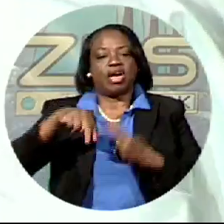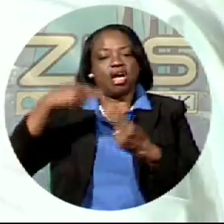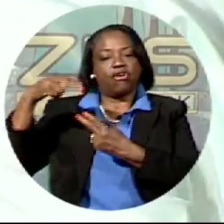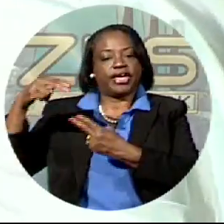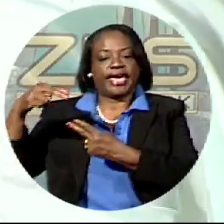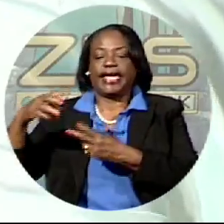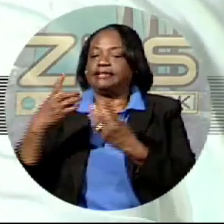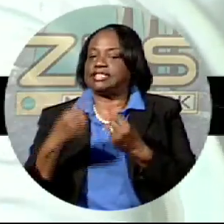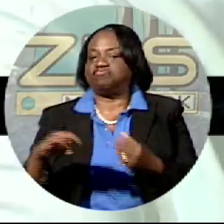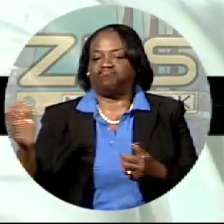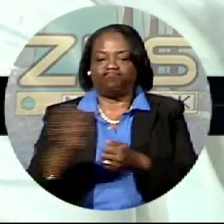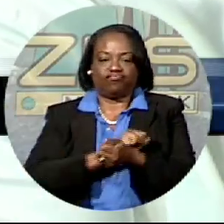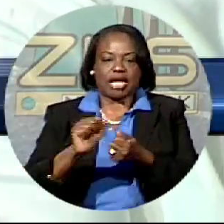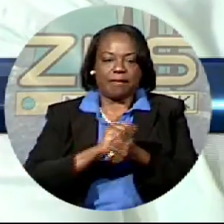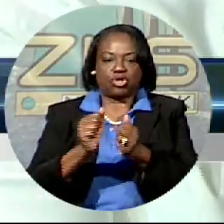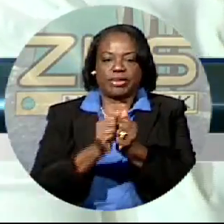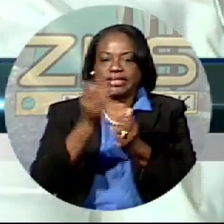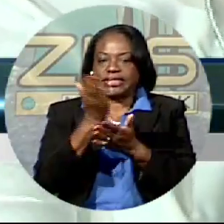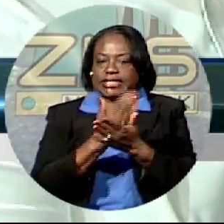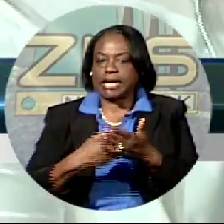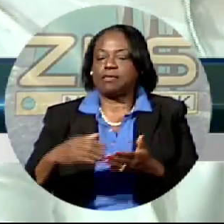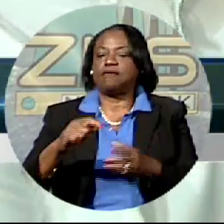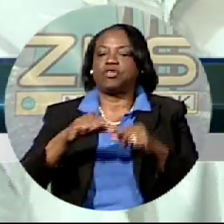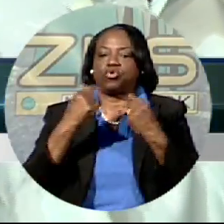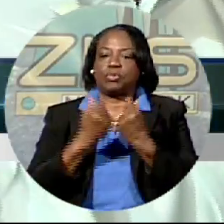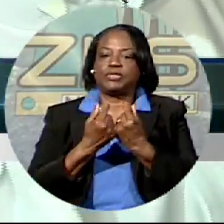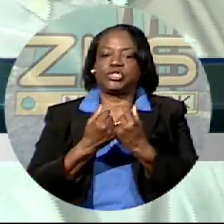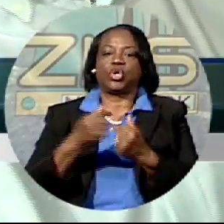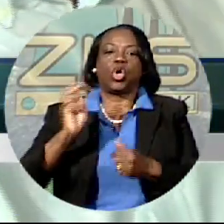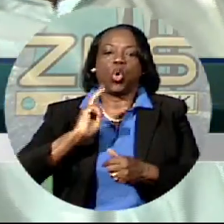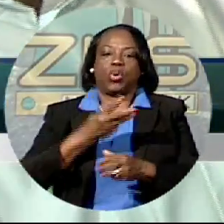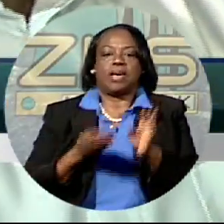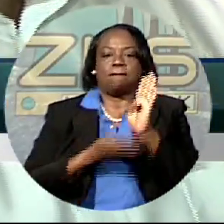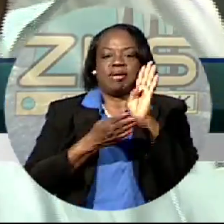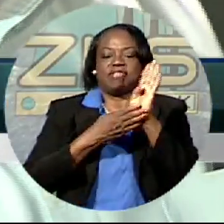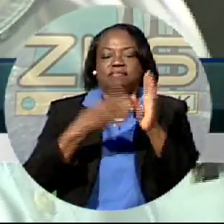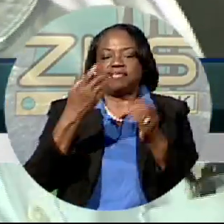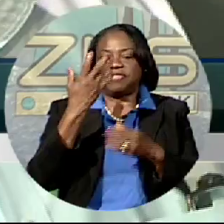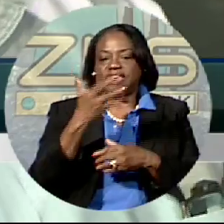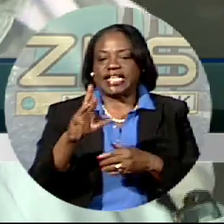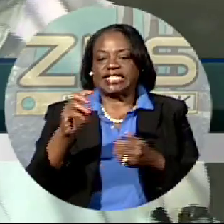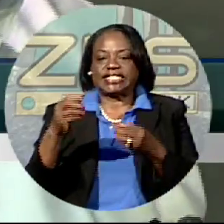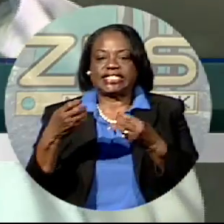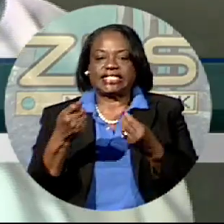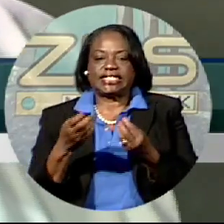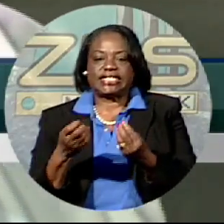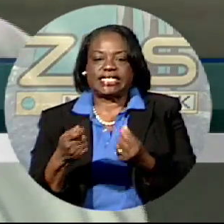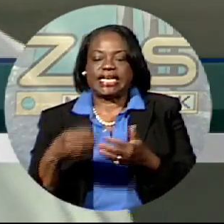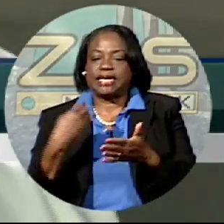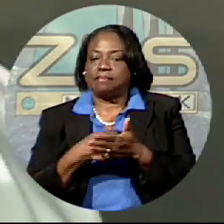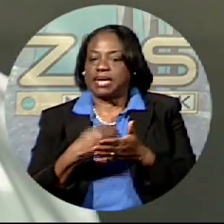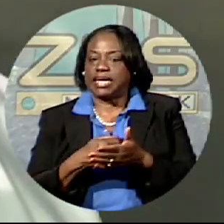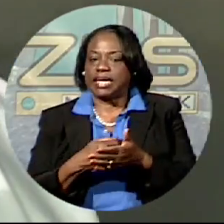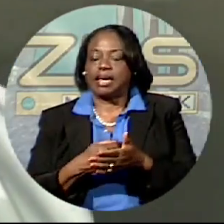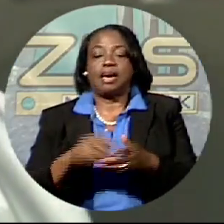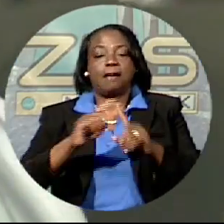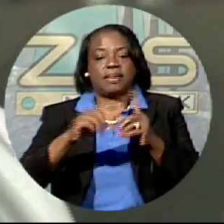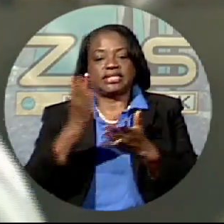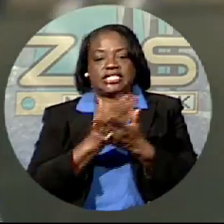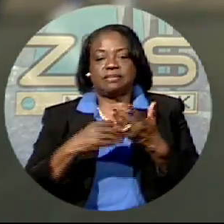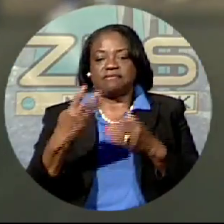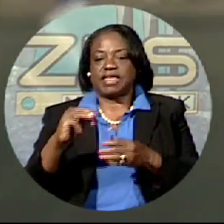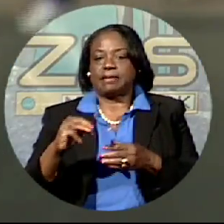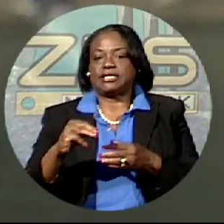groups. We beefed up their seed money to $30,000 each, and some of them had to take it to repair their